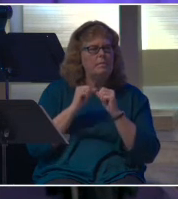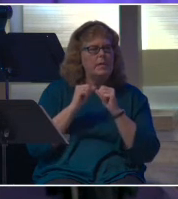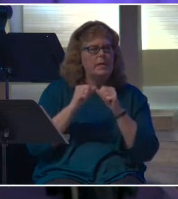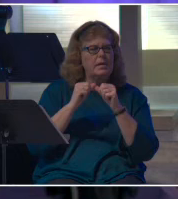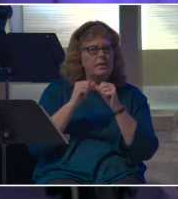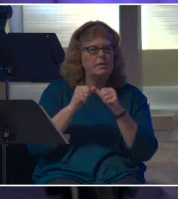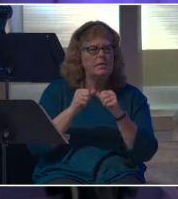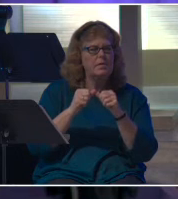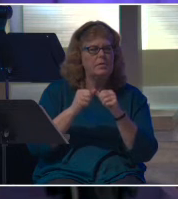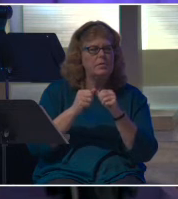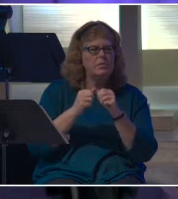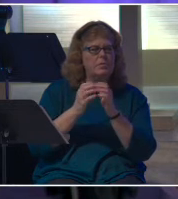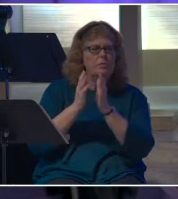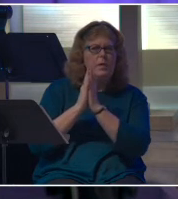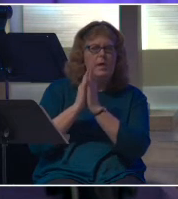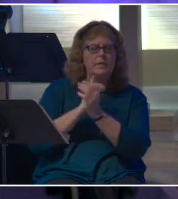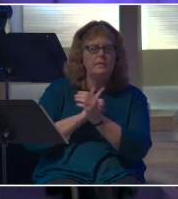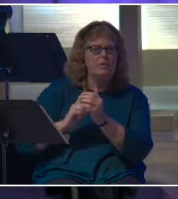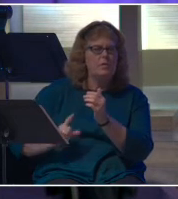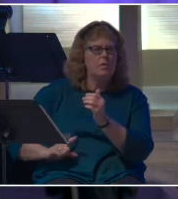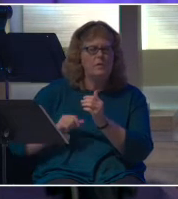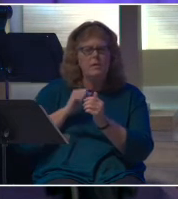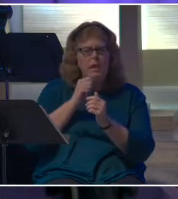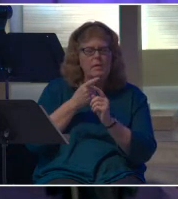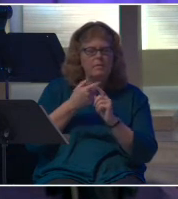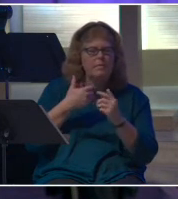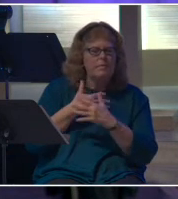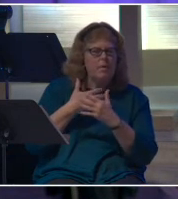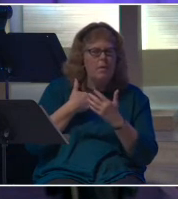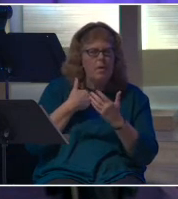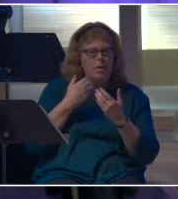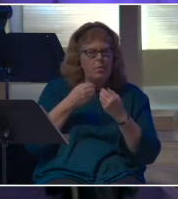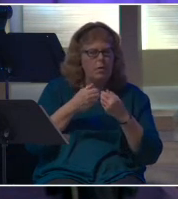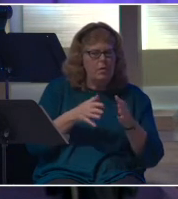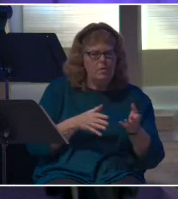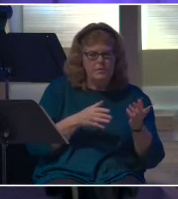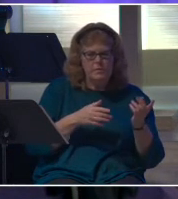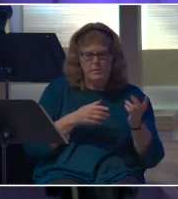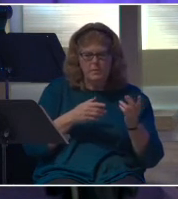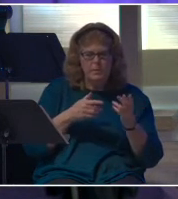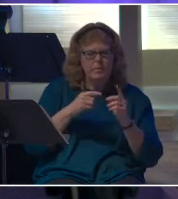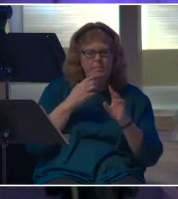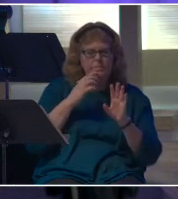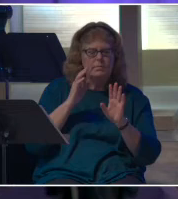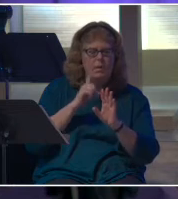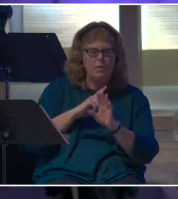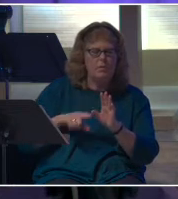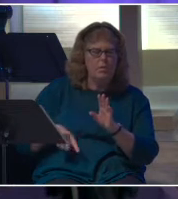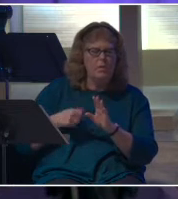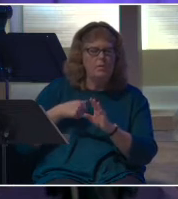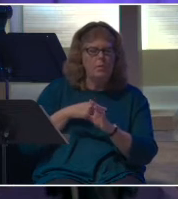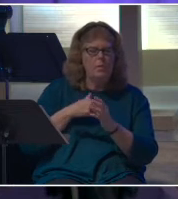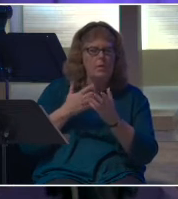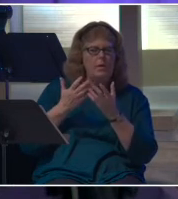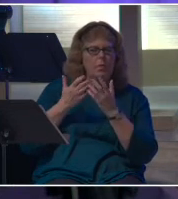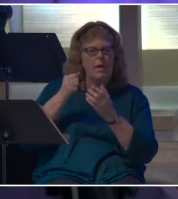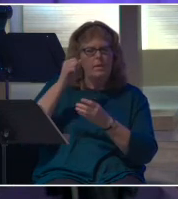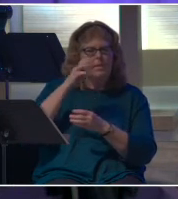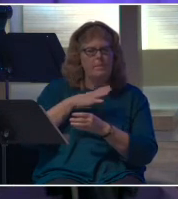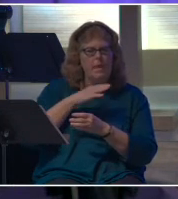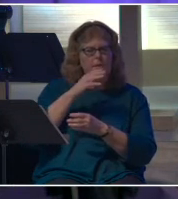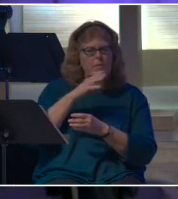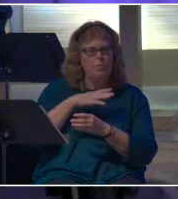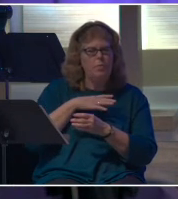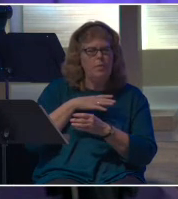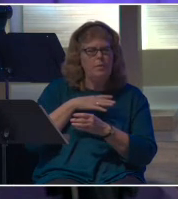continue to petition the Lord, not out of fear, oh, what are we losing, but to say, Lord, we desire for a man and a